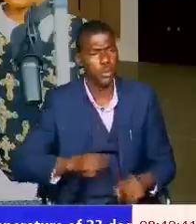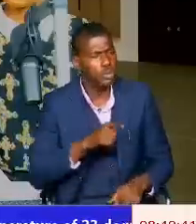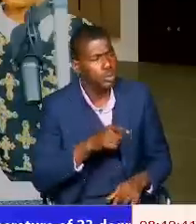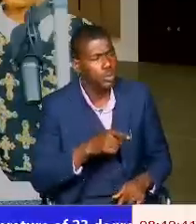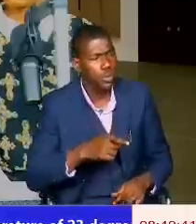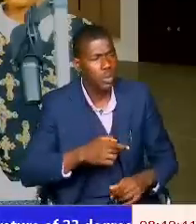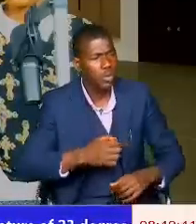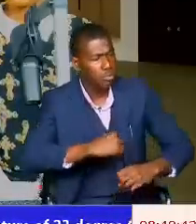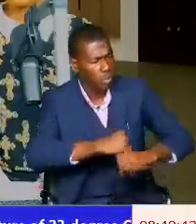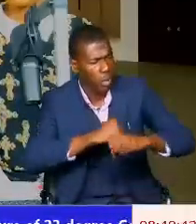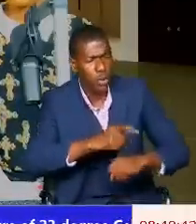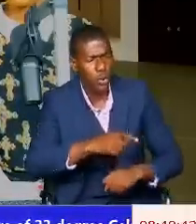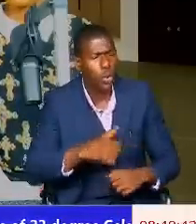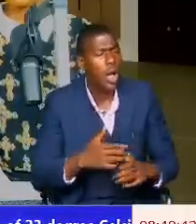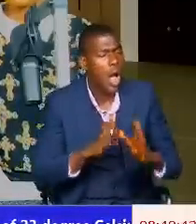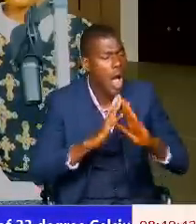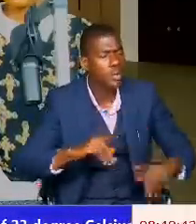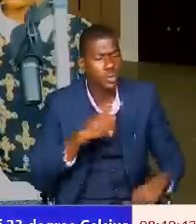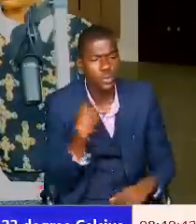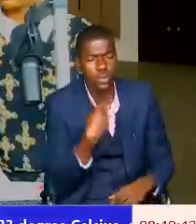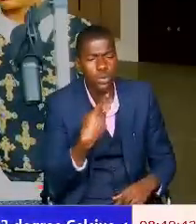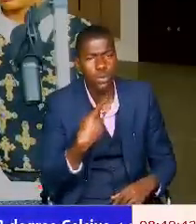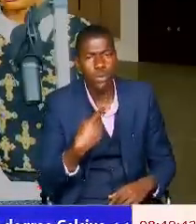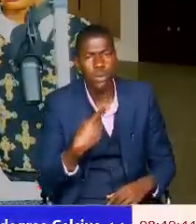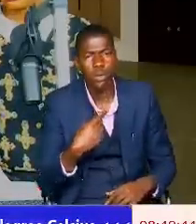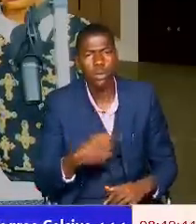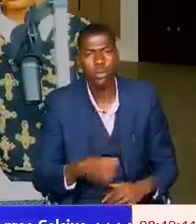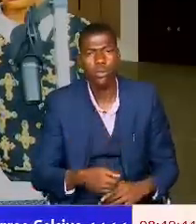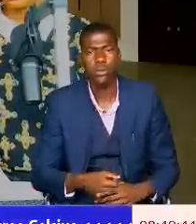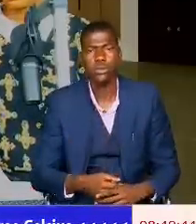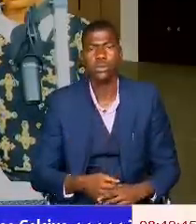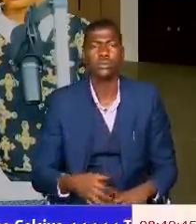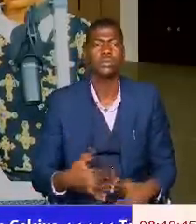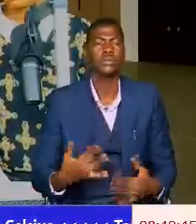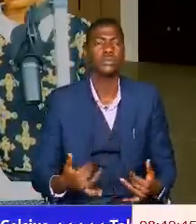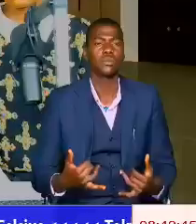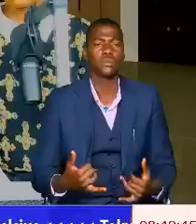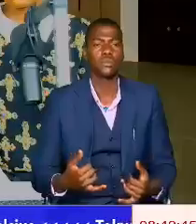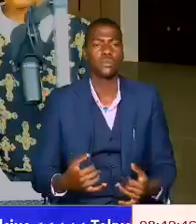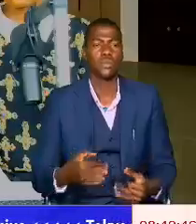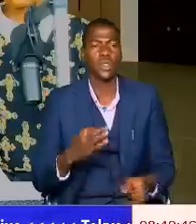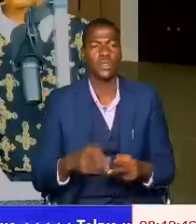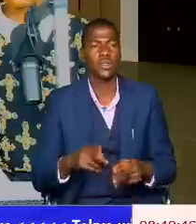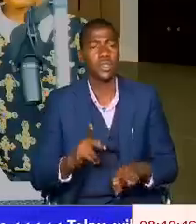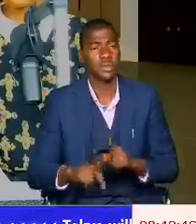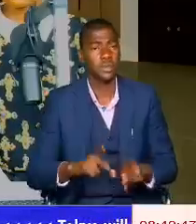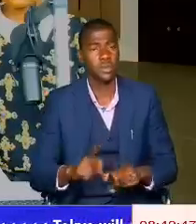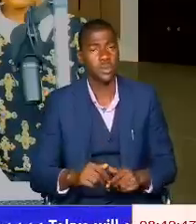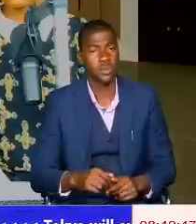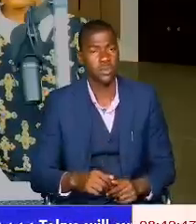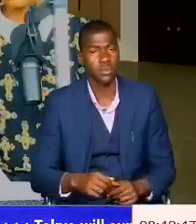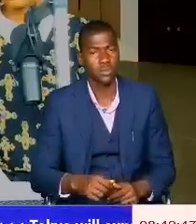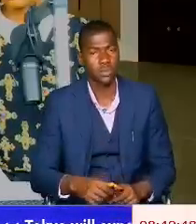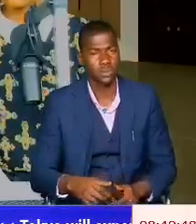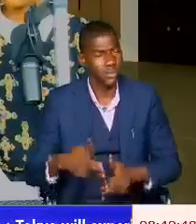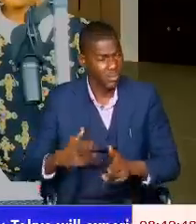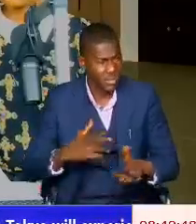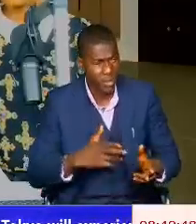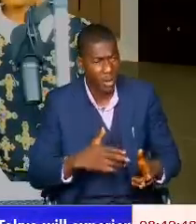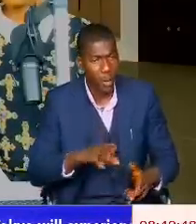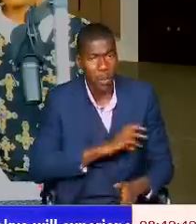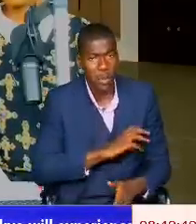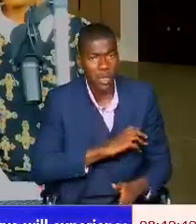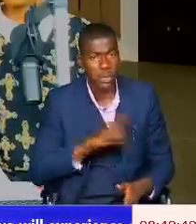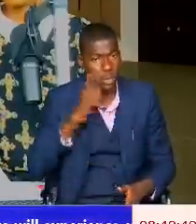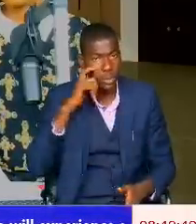Who they guard your house? Now, these people, and if these people, they engage police or the military, you go